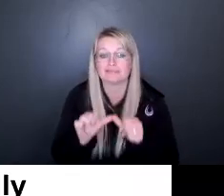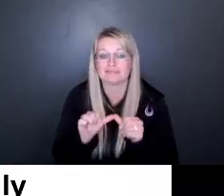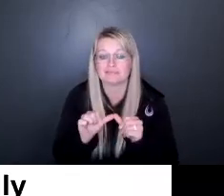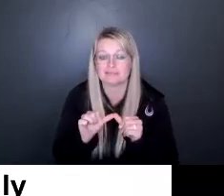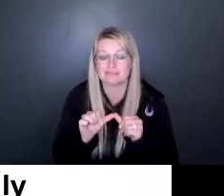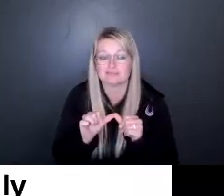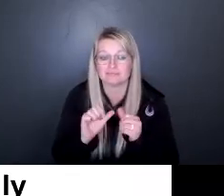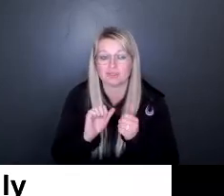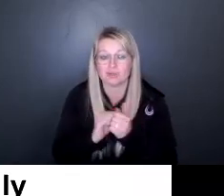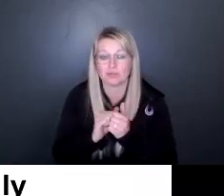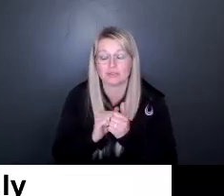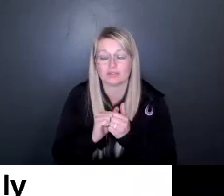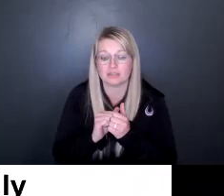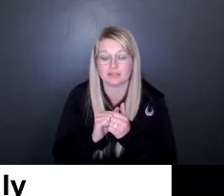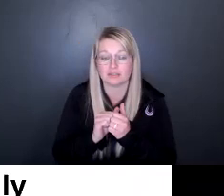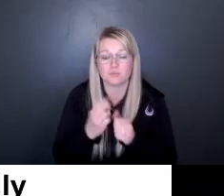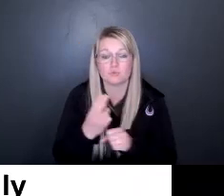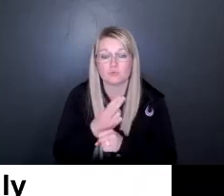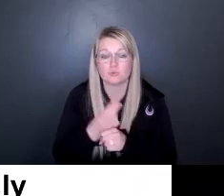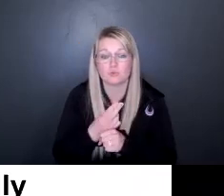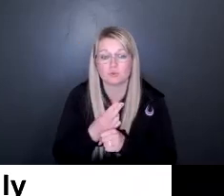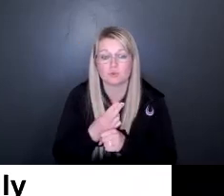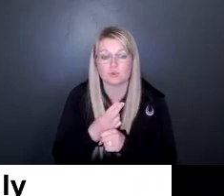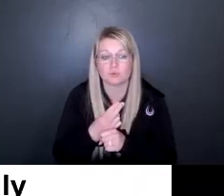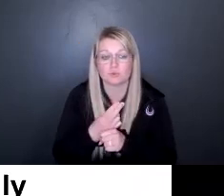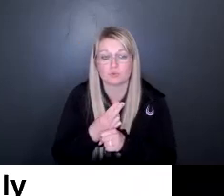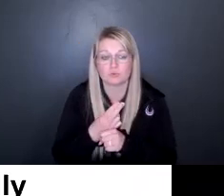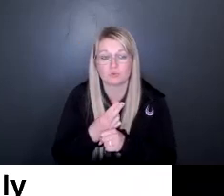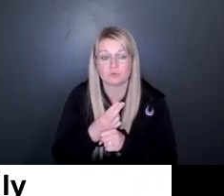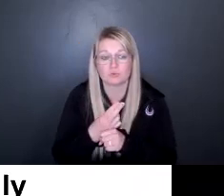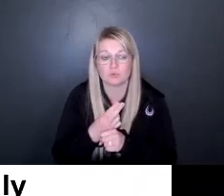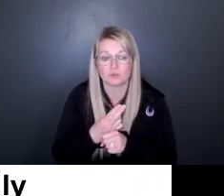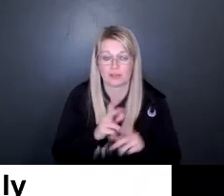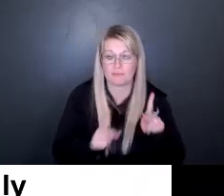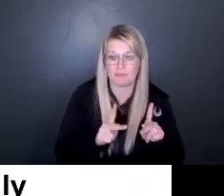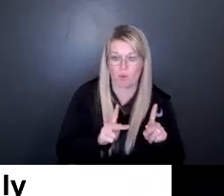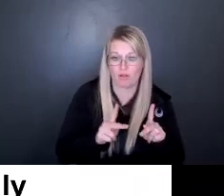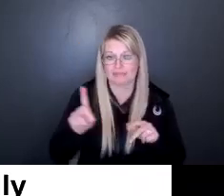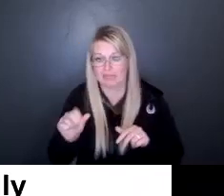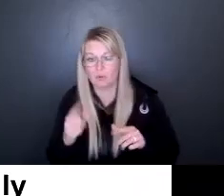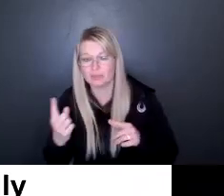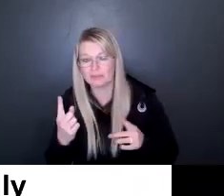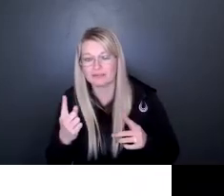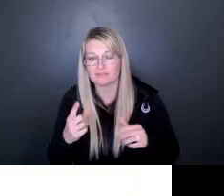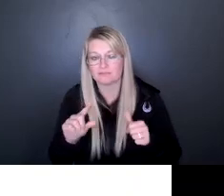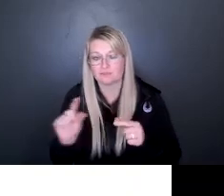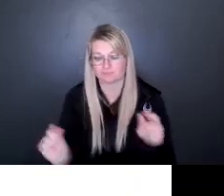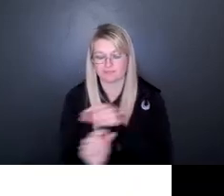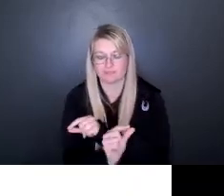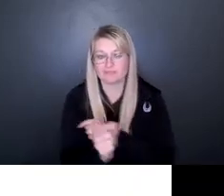the literature, to use person first before disability. Next slide, please.